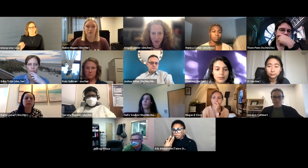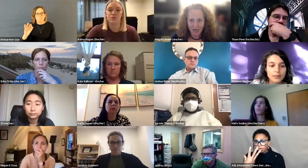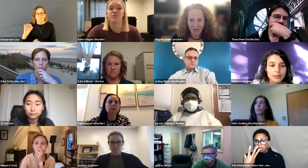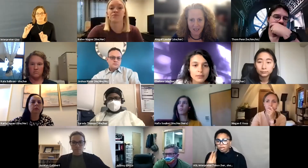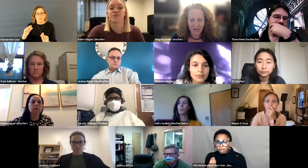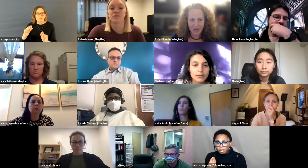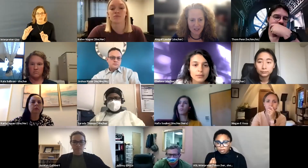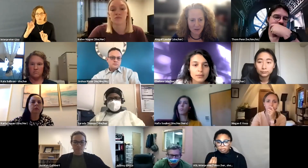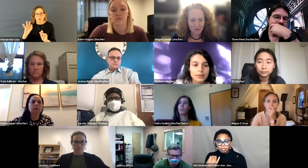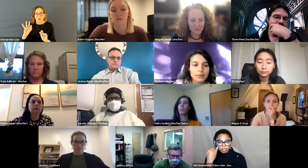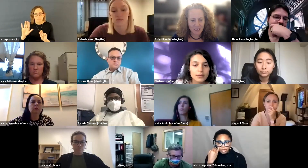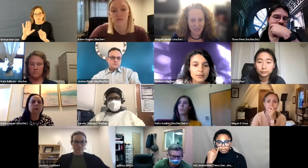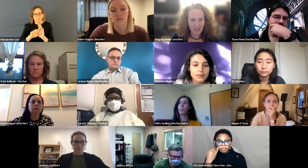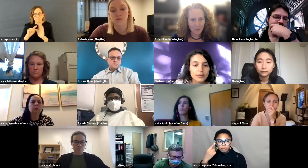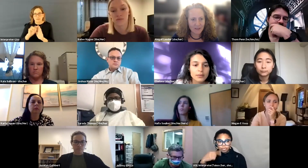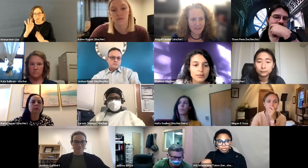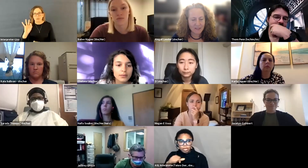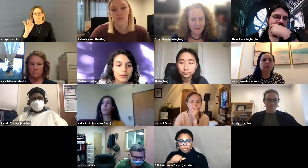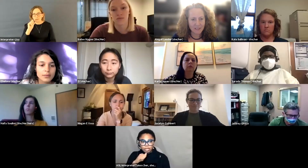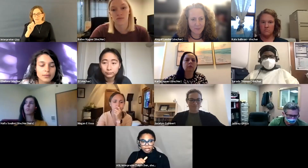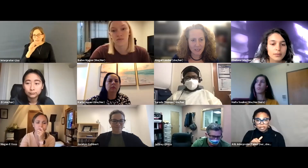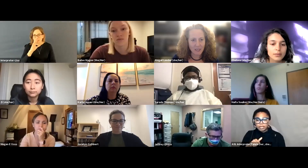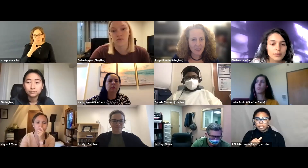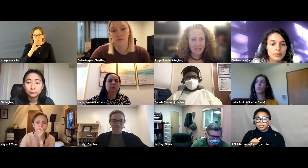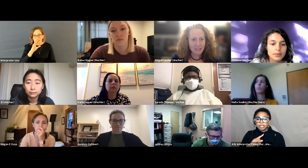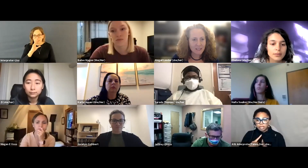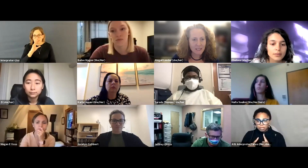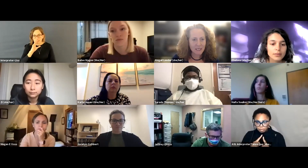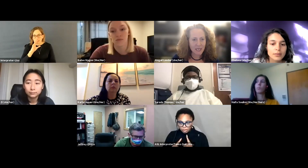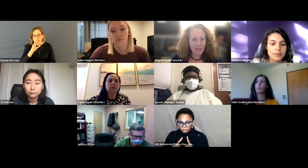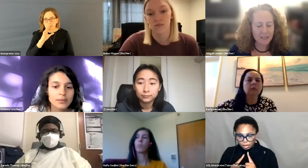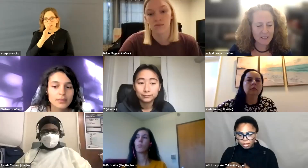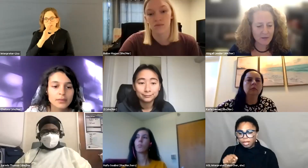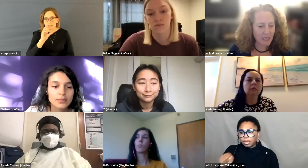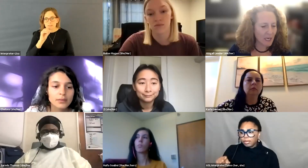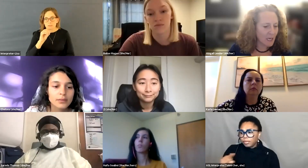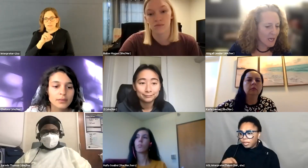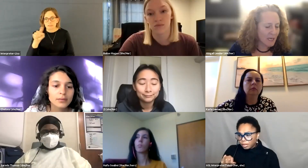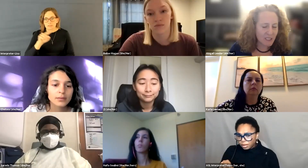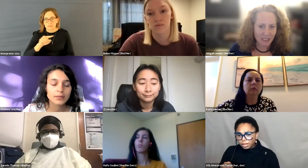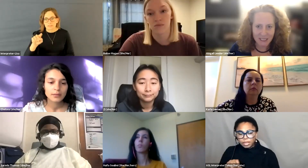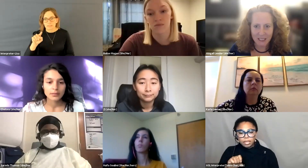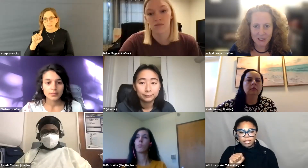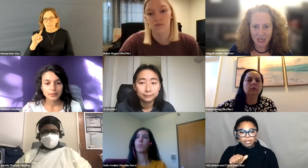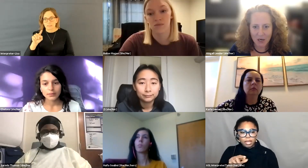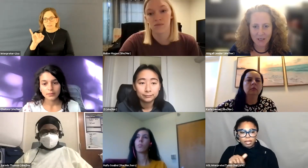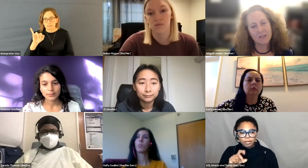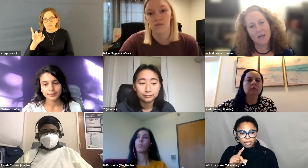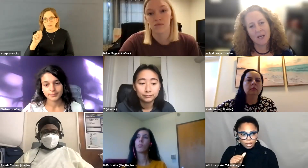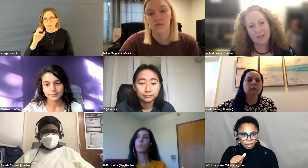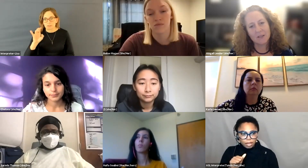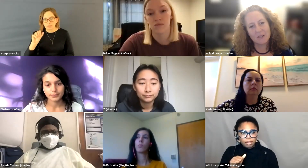you are not speaking, but this is going to be Z and Sarada and Chelsea